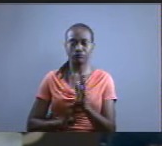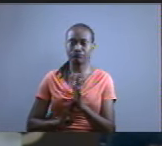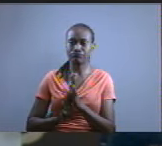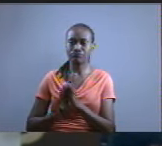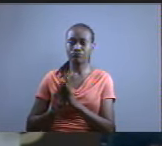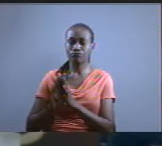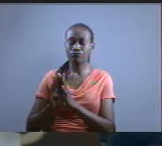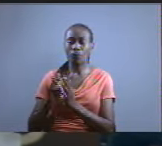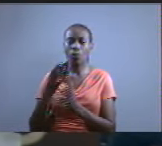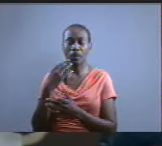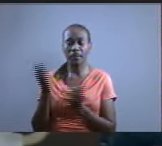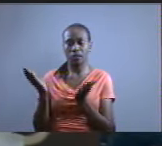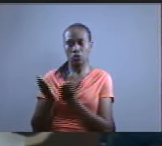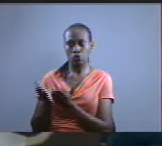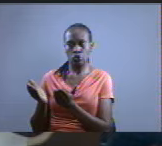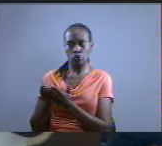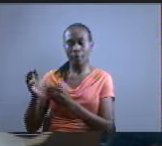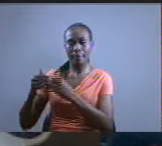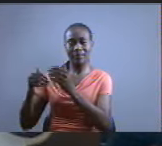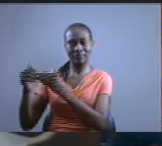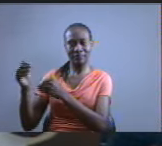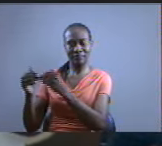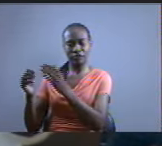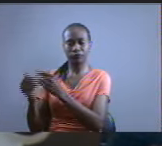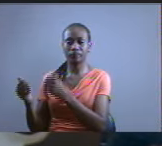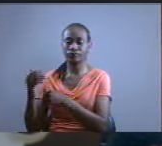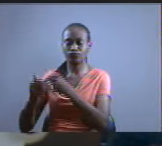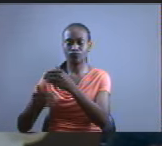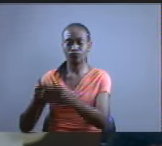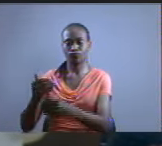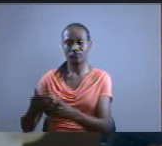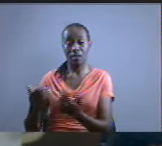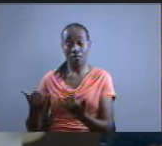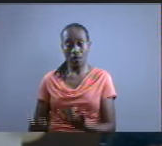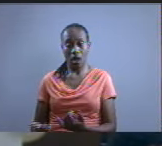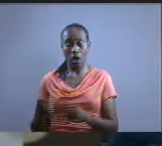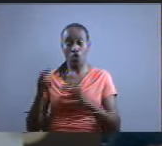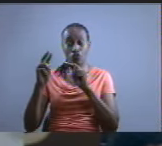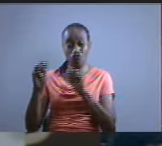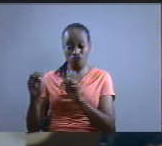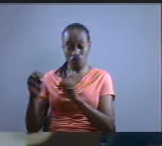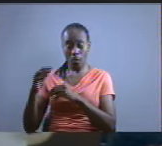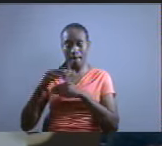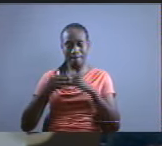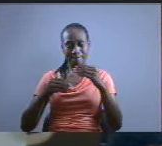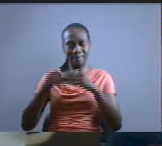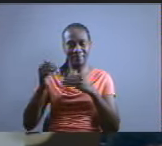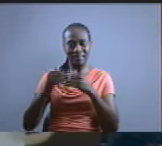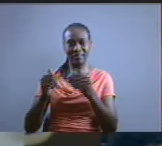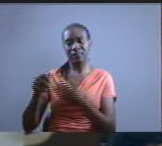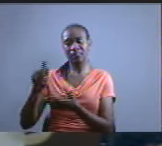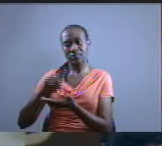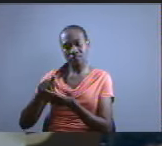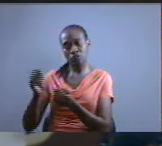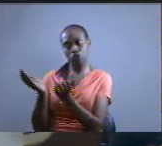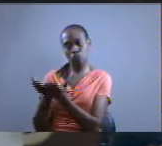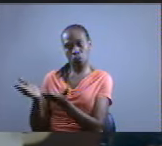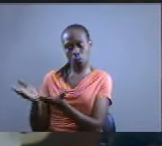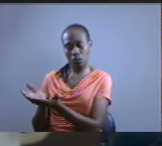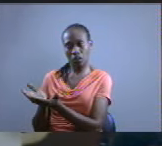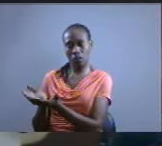building of school infrastructures. Therefore, the newly built Chanchalala Senior Primary